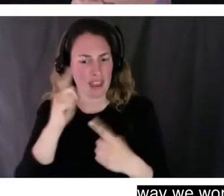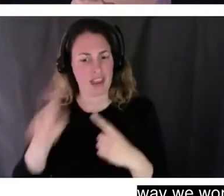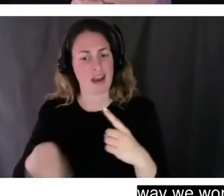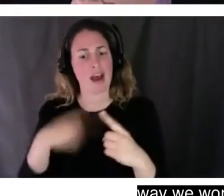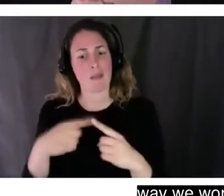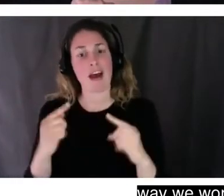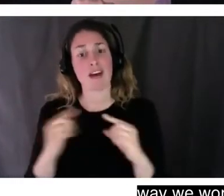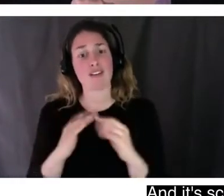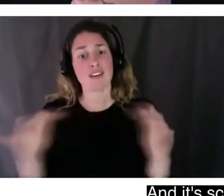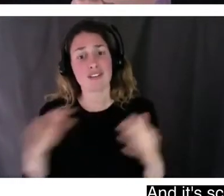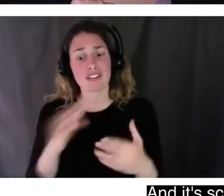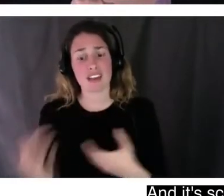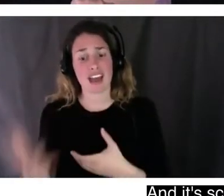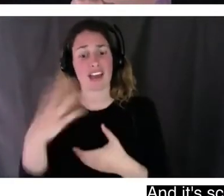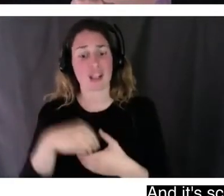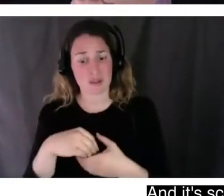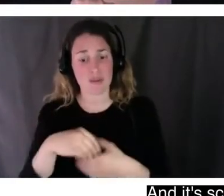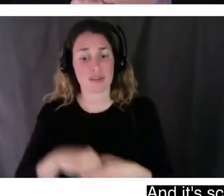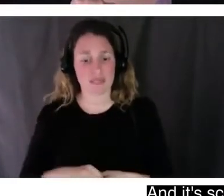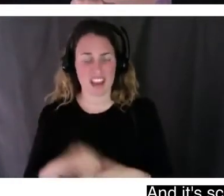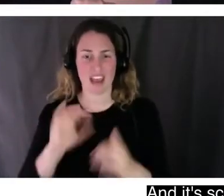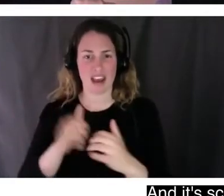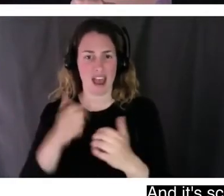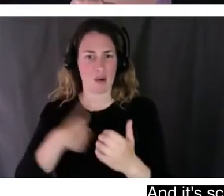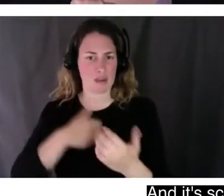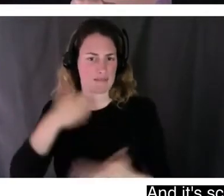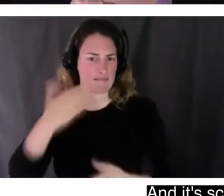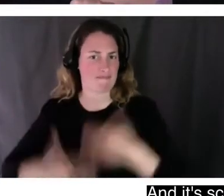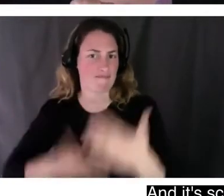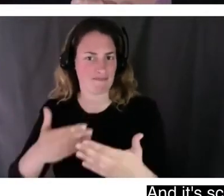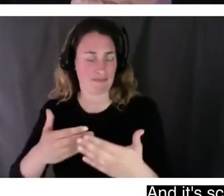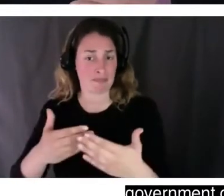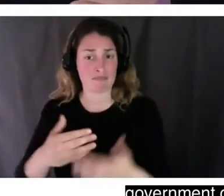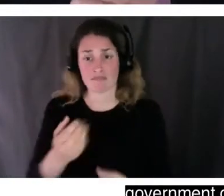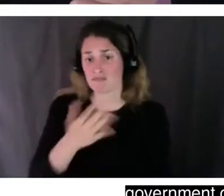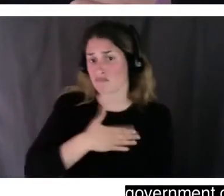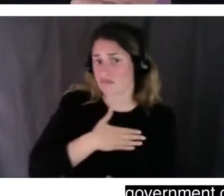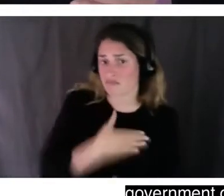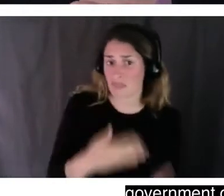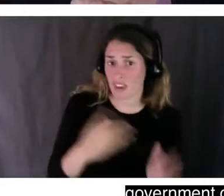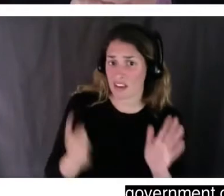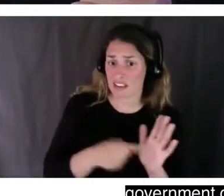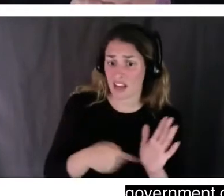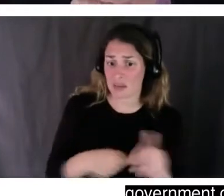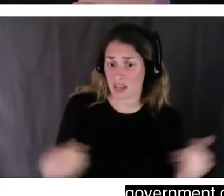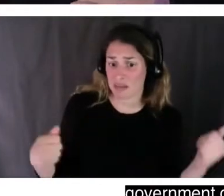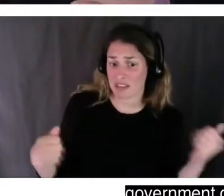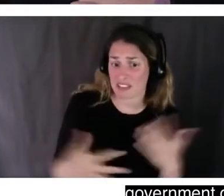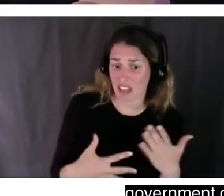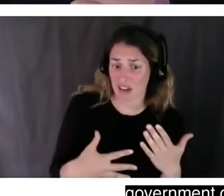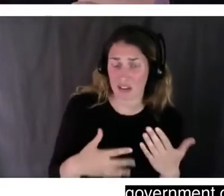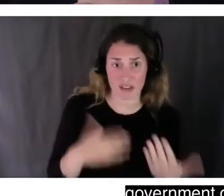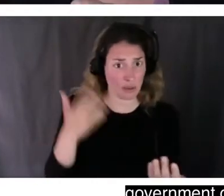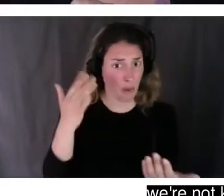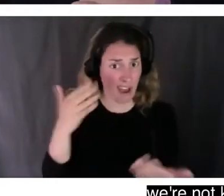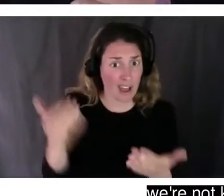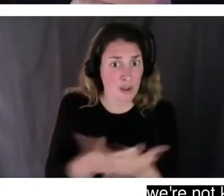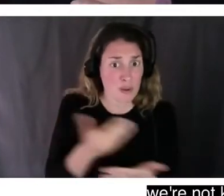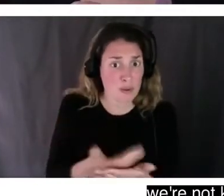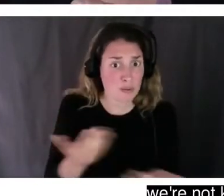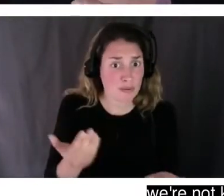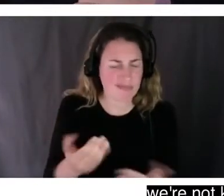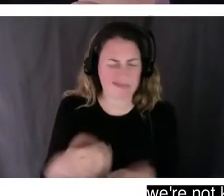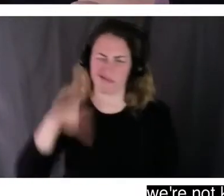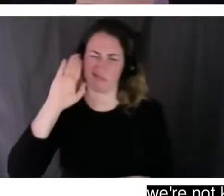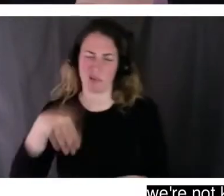And it's new for us, and it's scary at times as well. You know, government doesn't change quickly. You know,